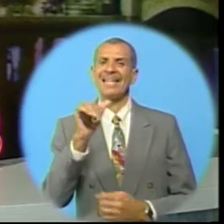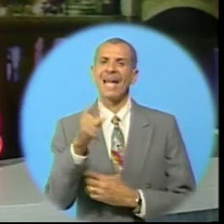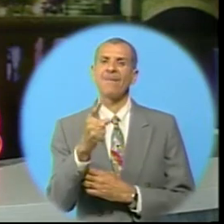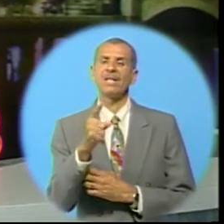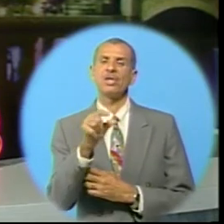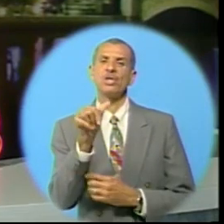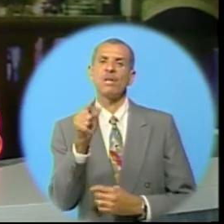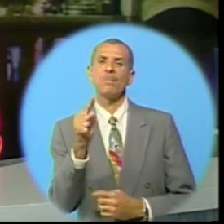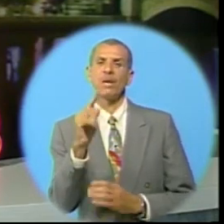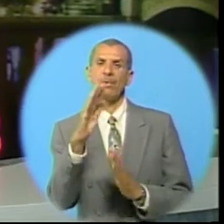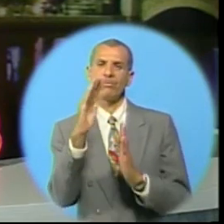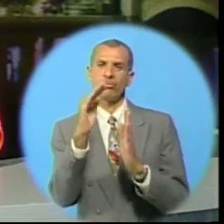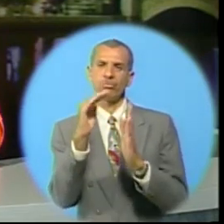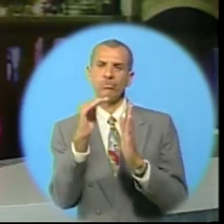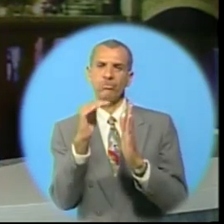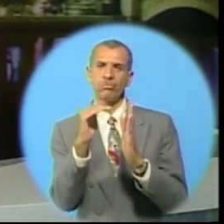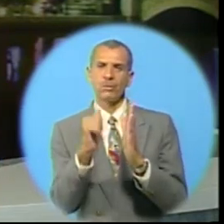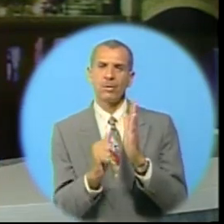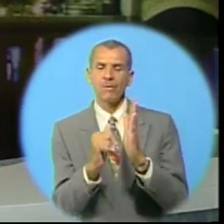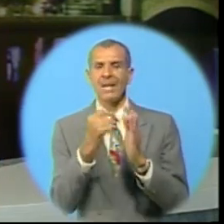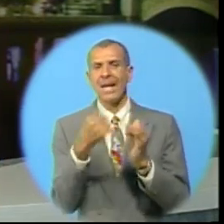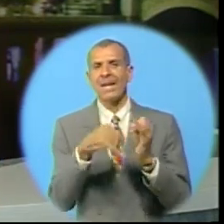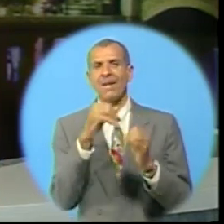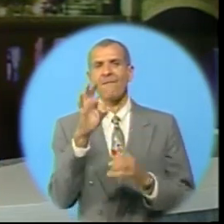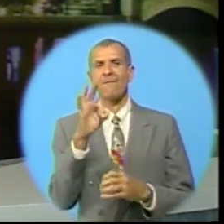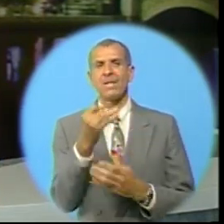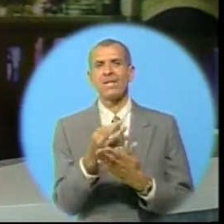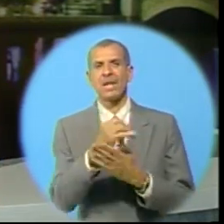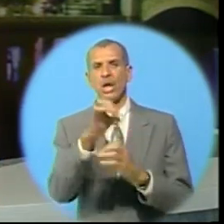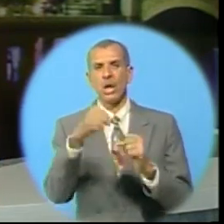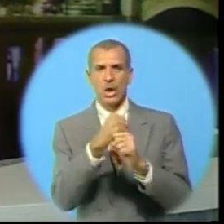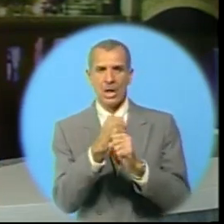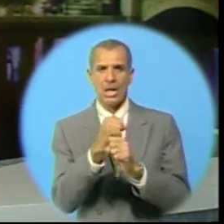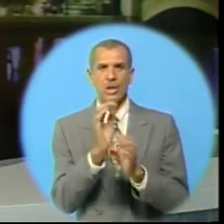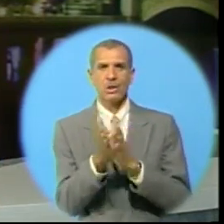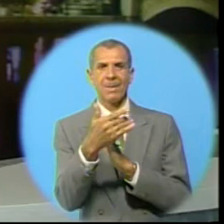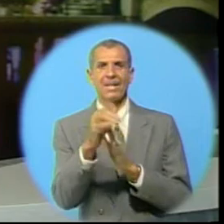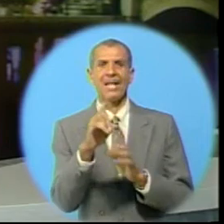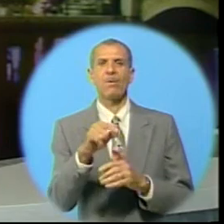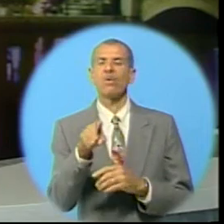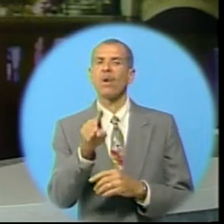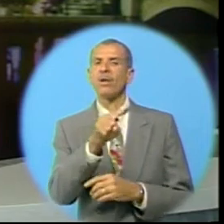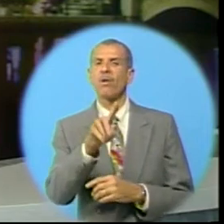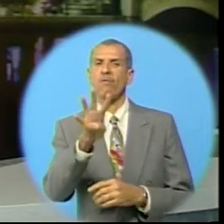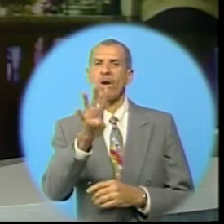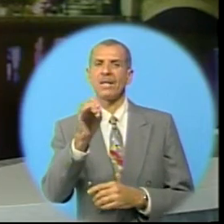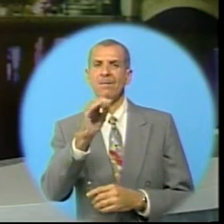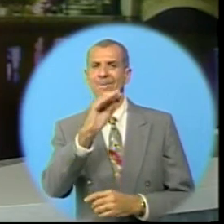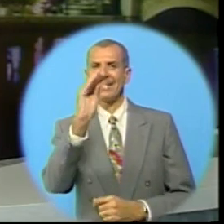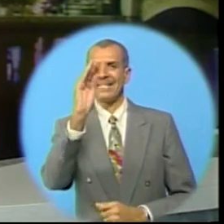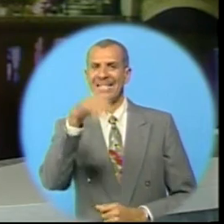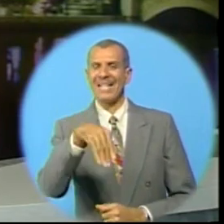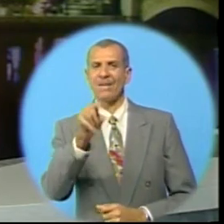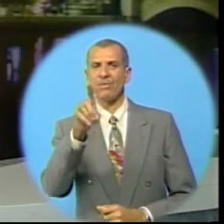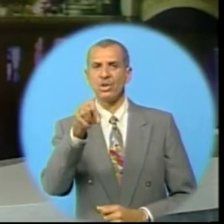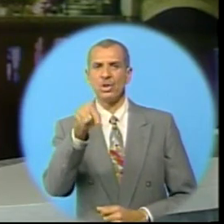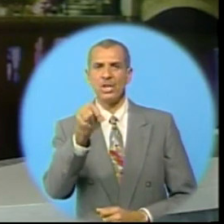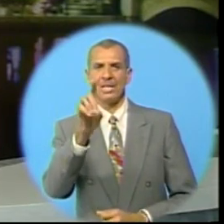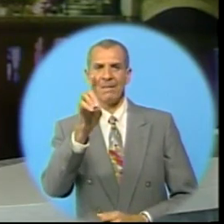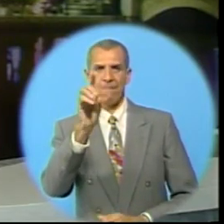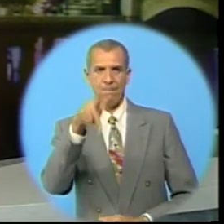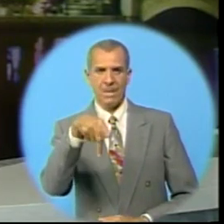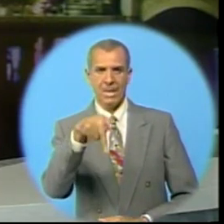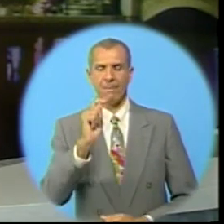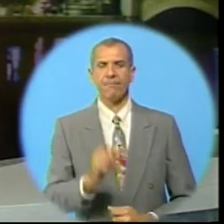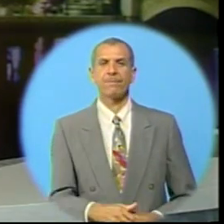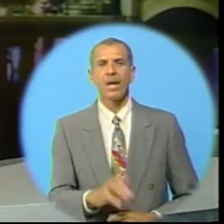fall significantly by the end of this fiscal year. Jamaica's debt is currently about 140% of GDP. Dr.